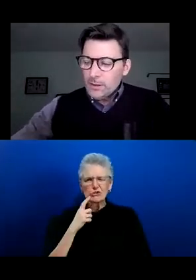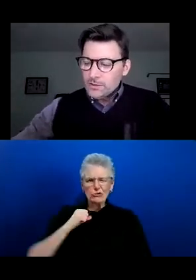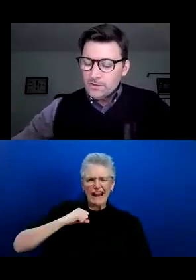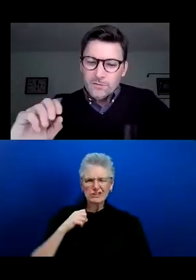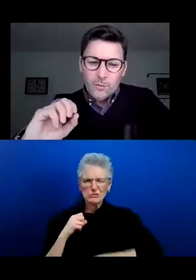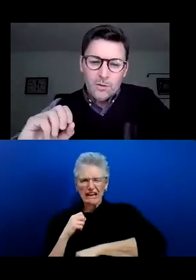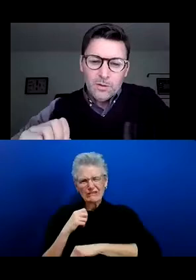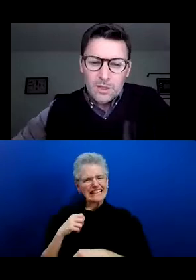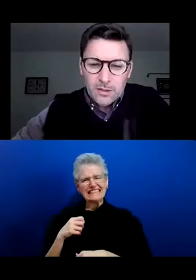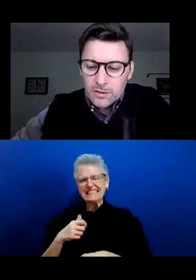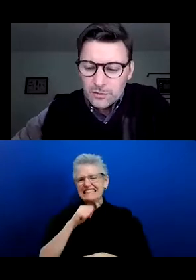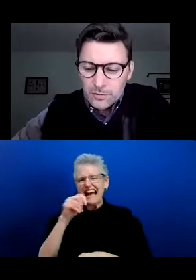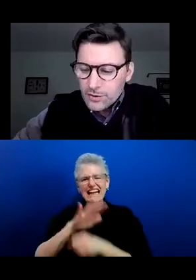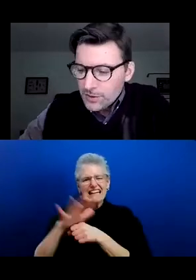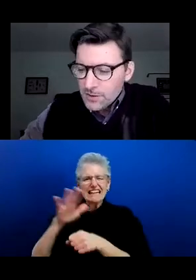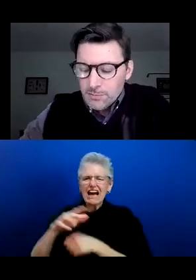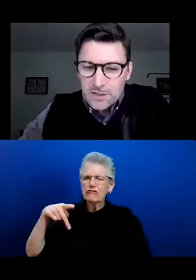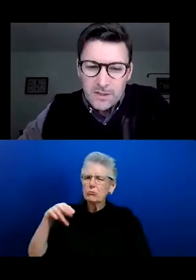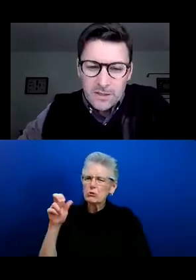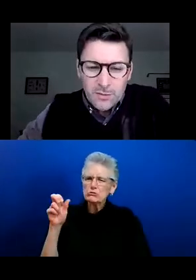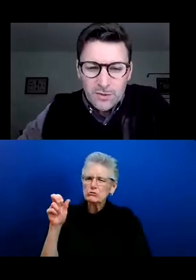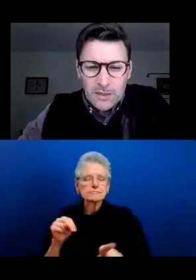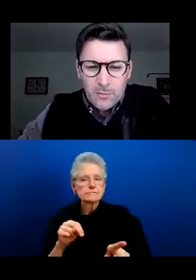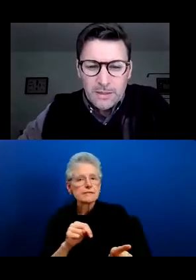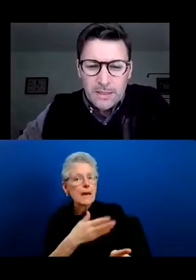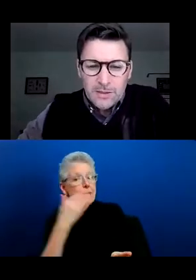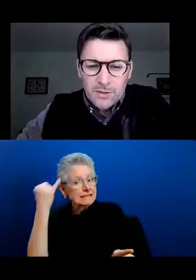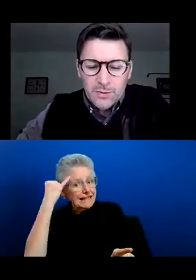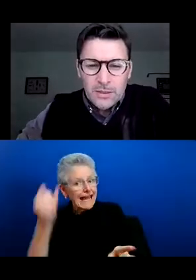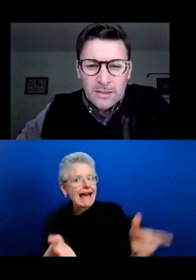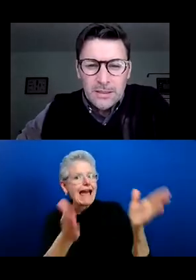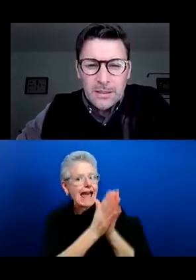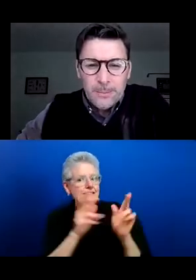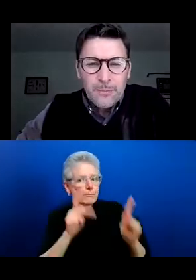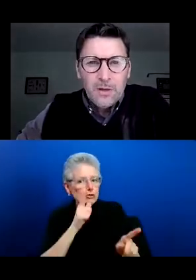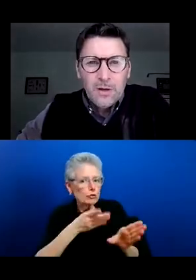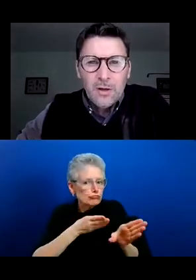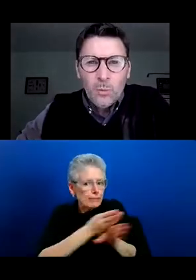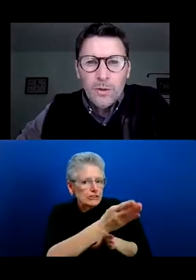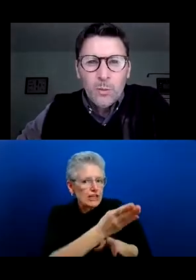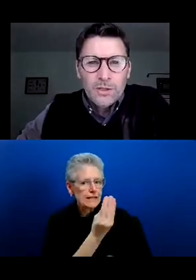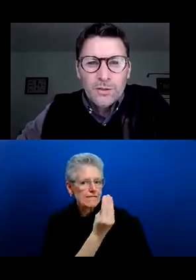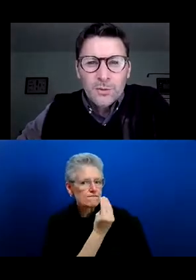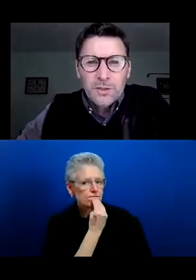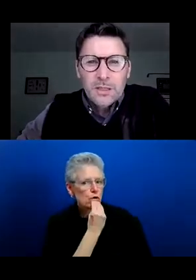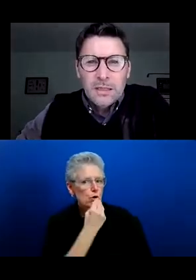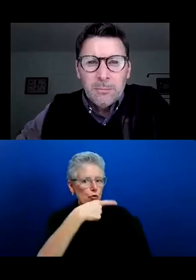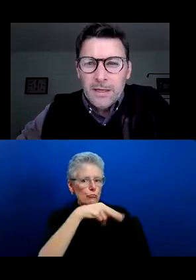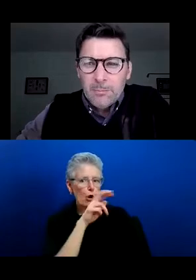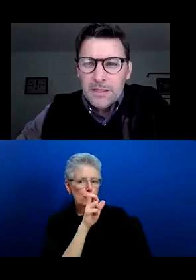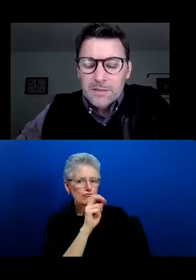great question for a clinical nutritionist because they can really help guide you with what you're